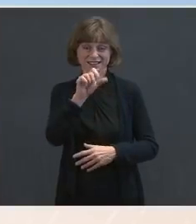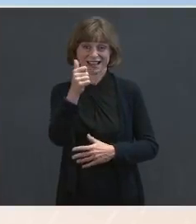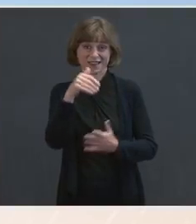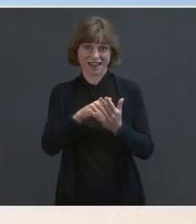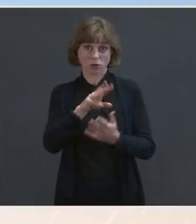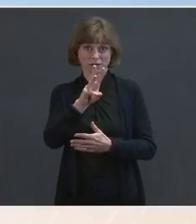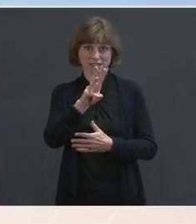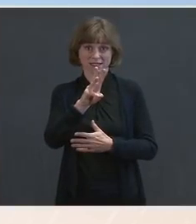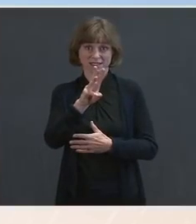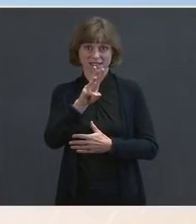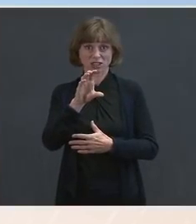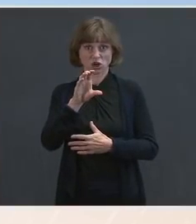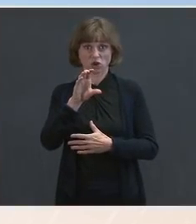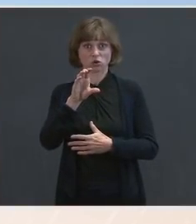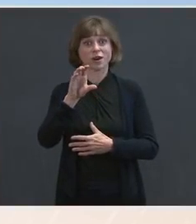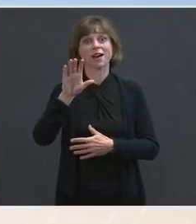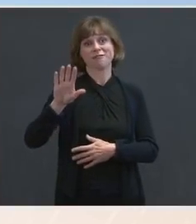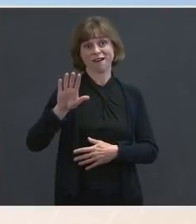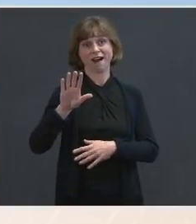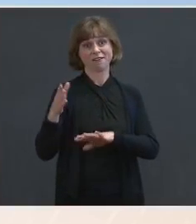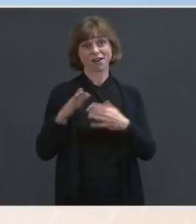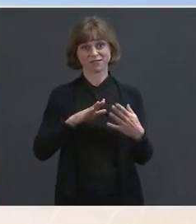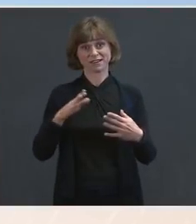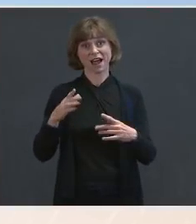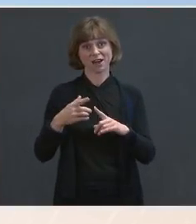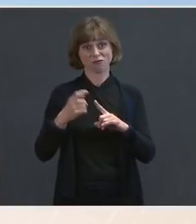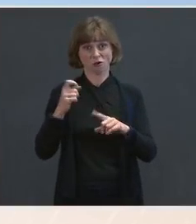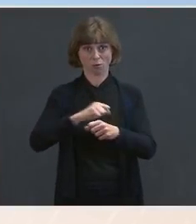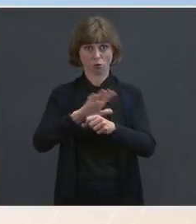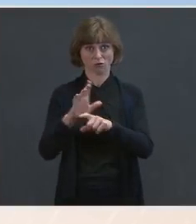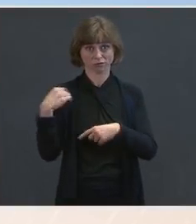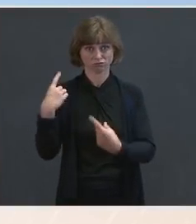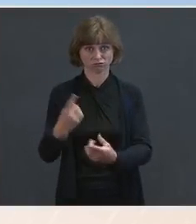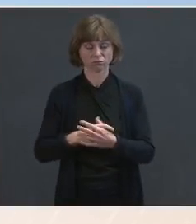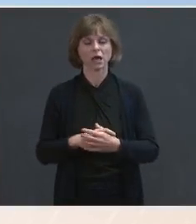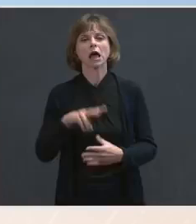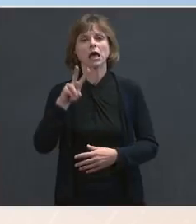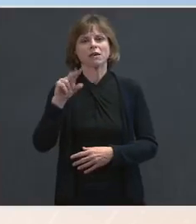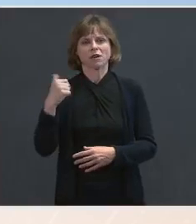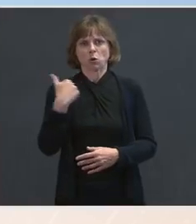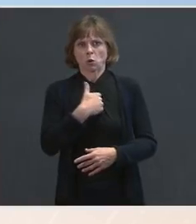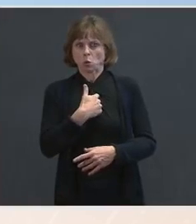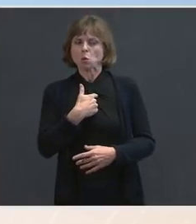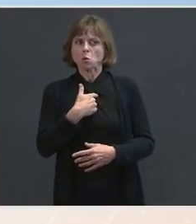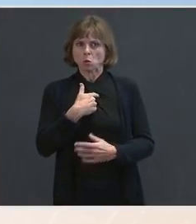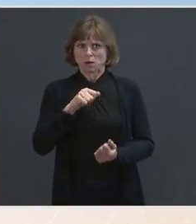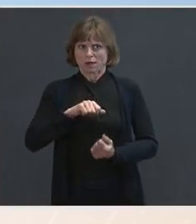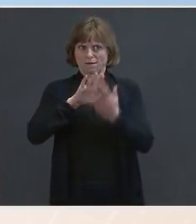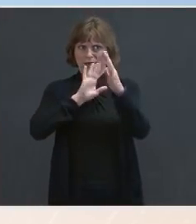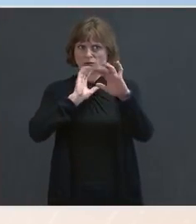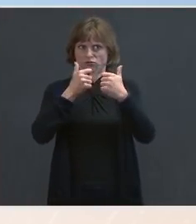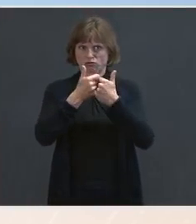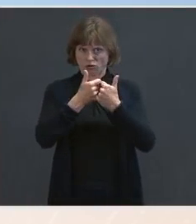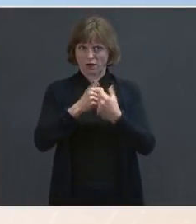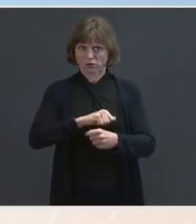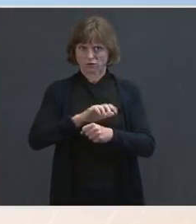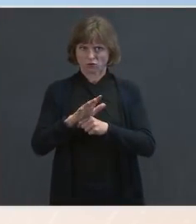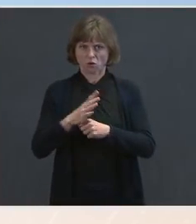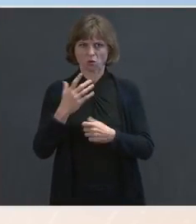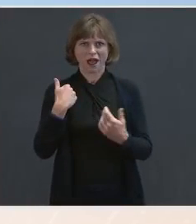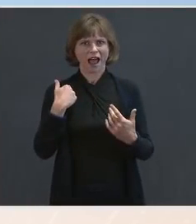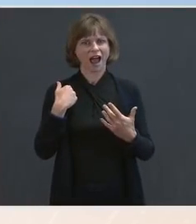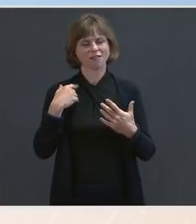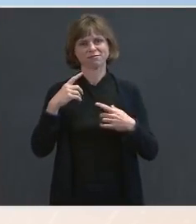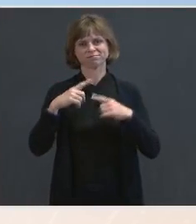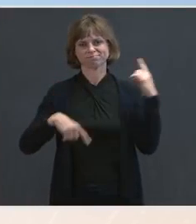10,605 dying from the disease. At the VA, we've risen to the challenge of combating this deadly pandemic. Our integrated healthcare system, the